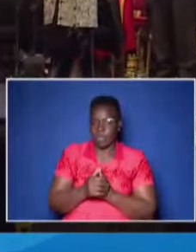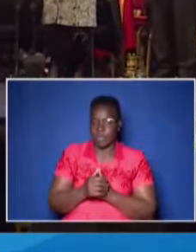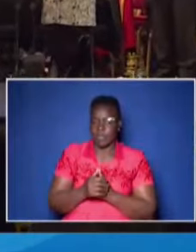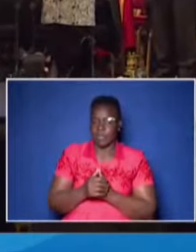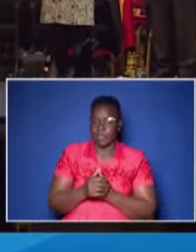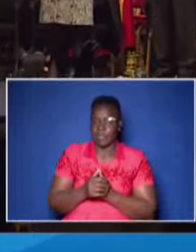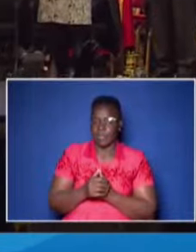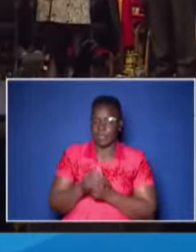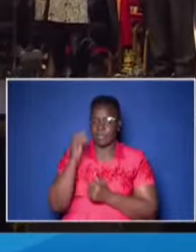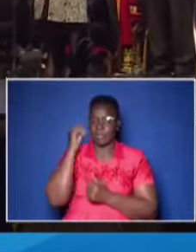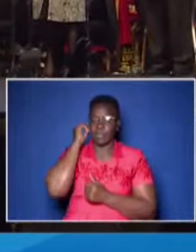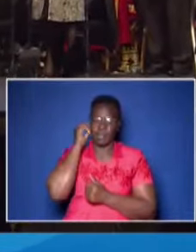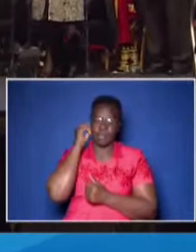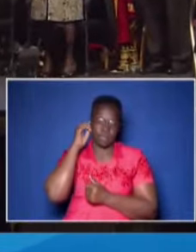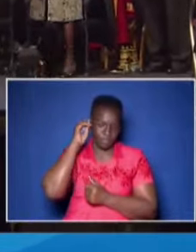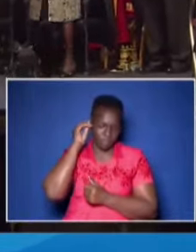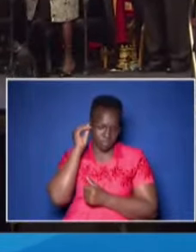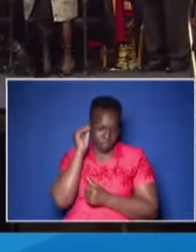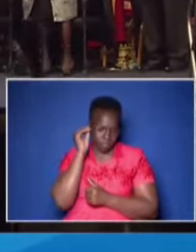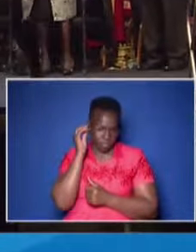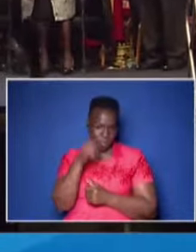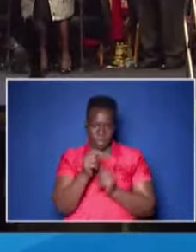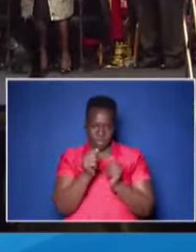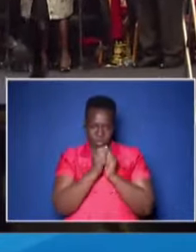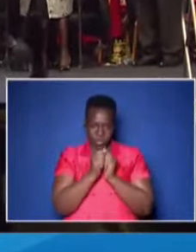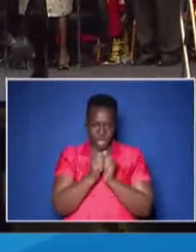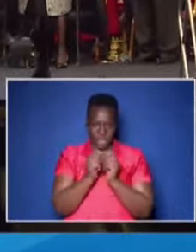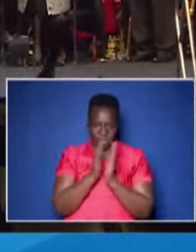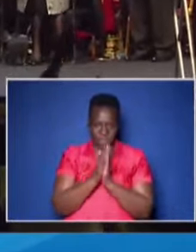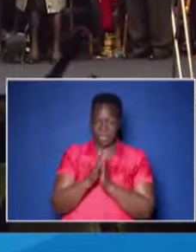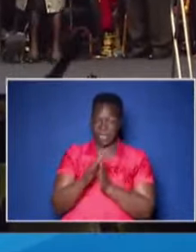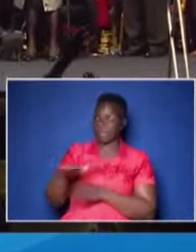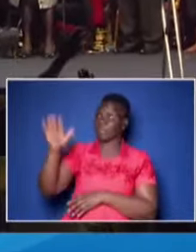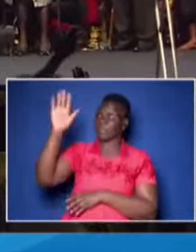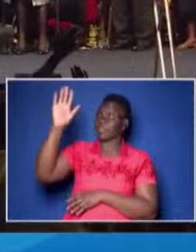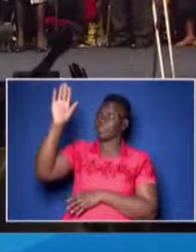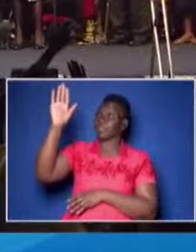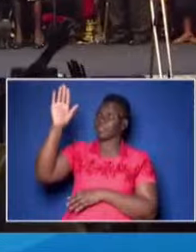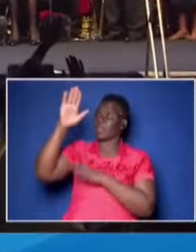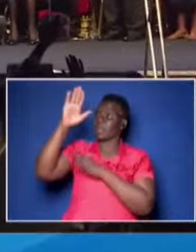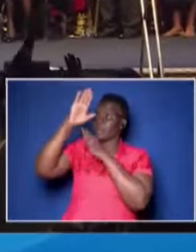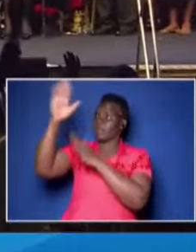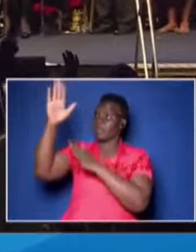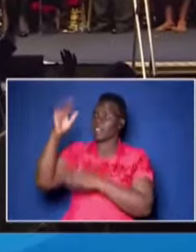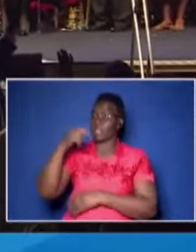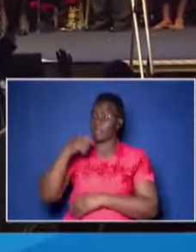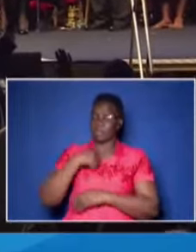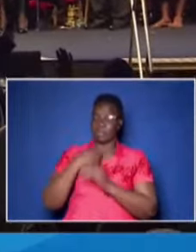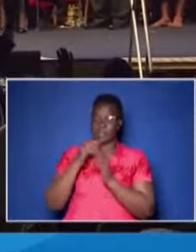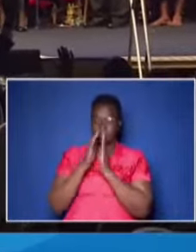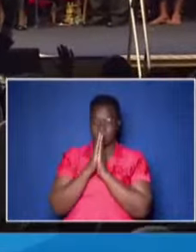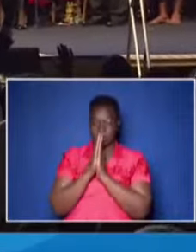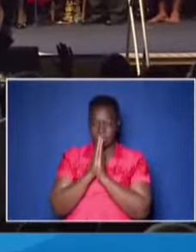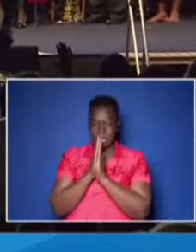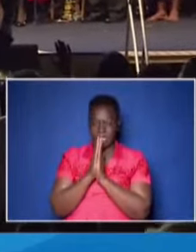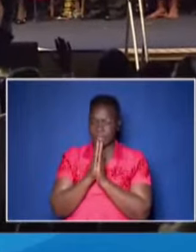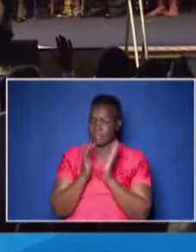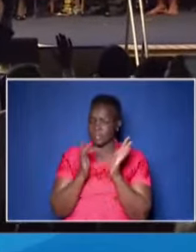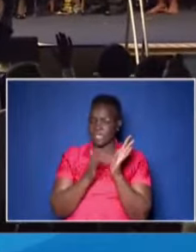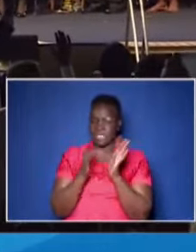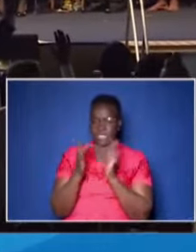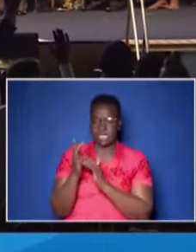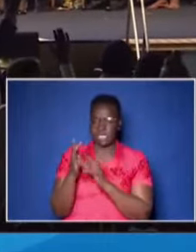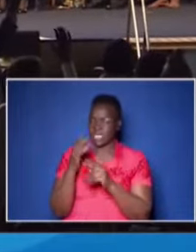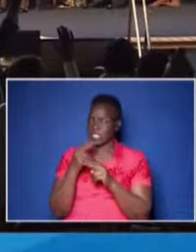possible say father father say father father I pray I pray in Jesus